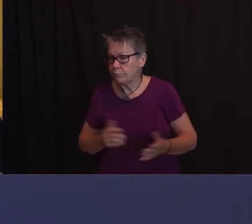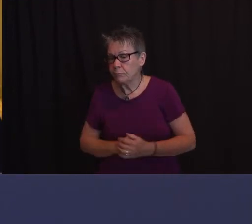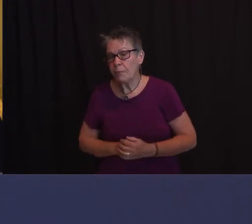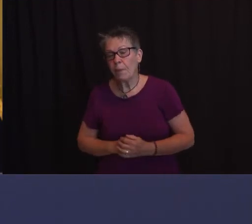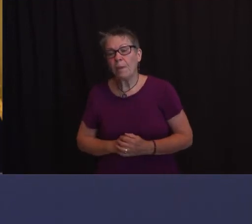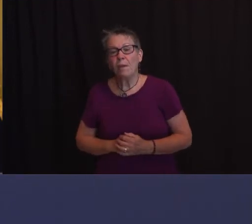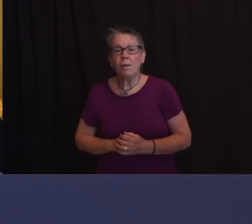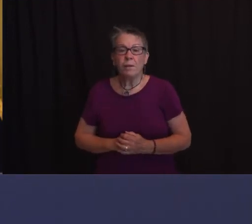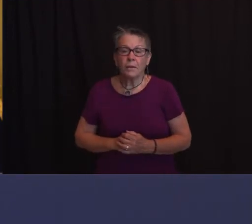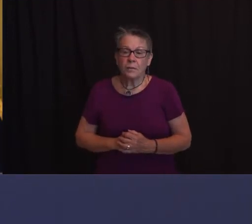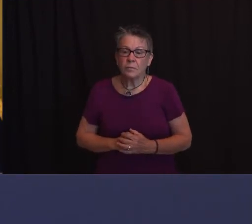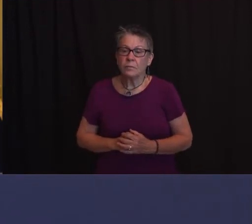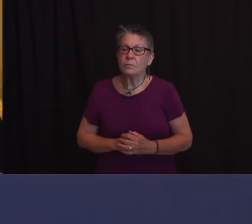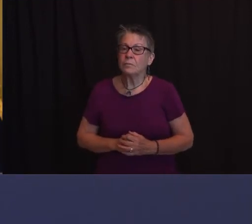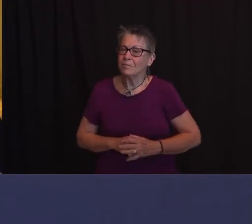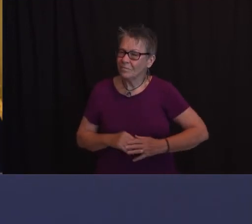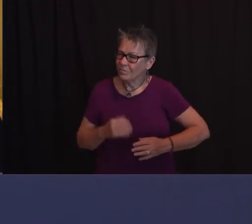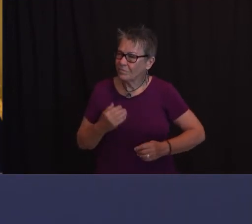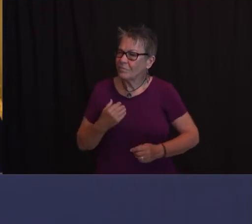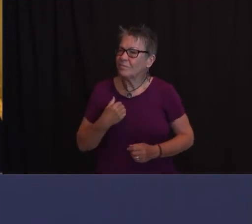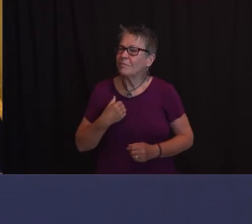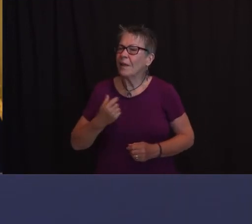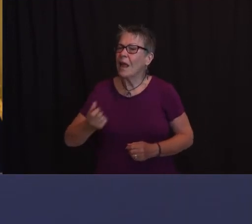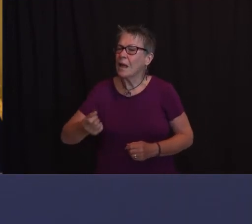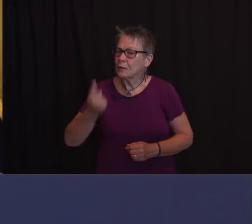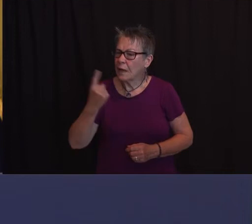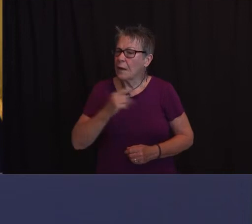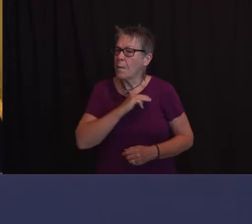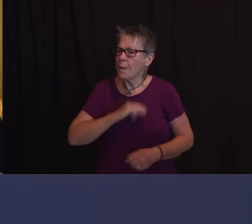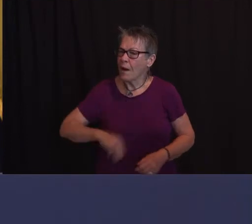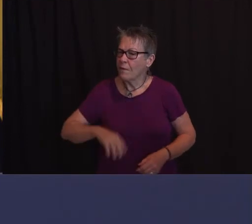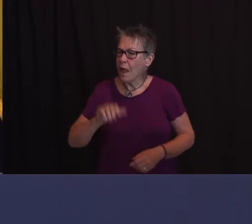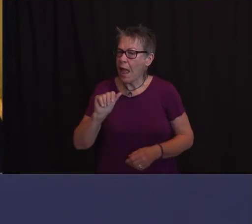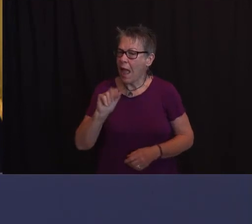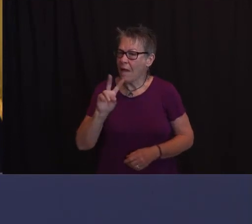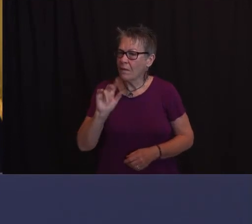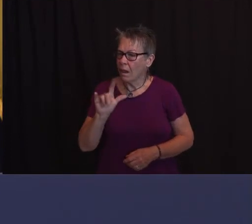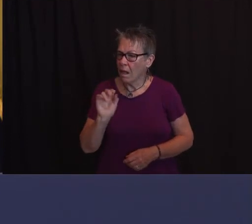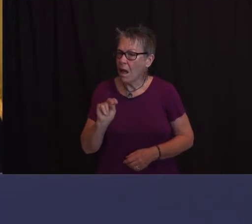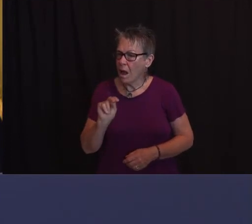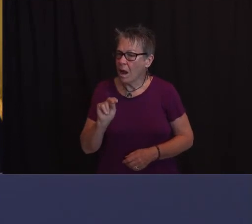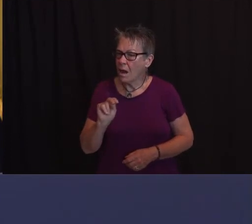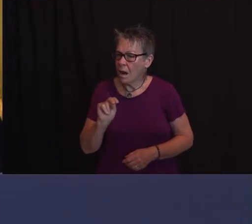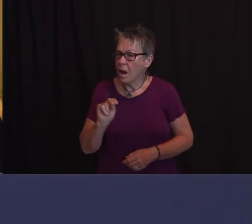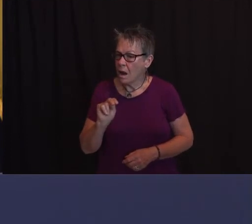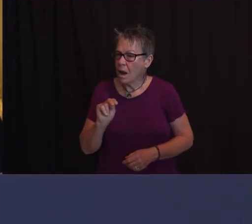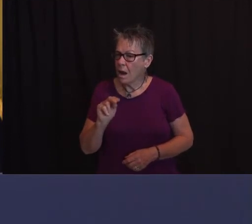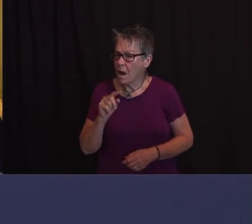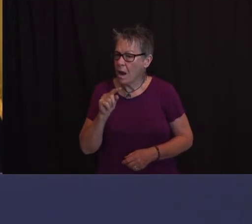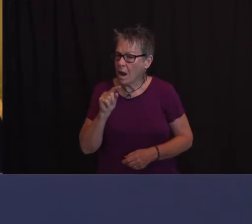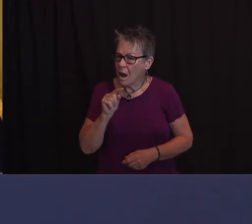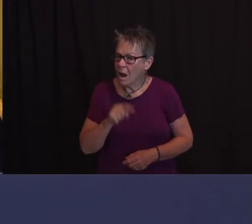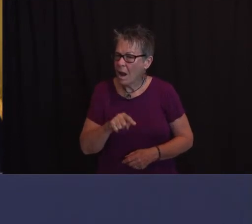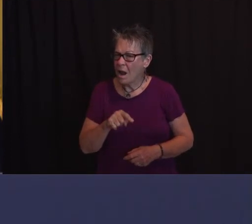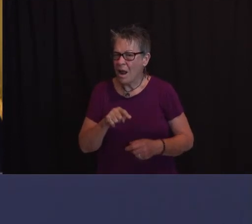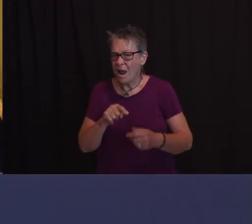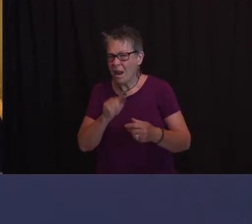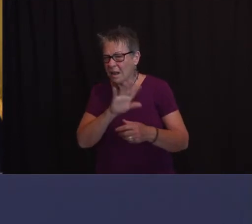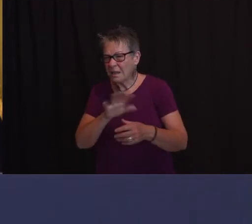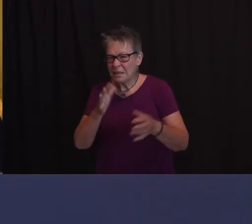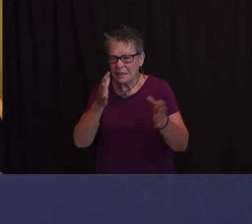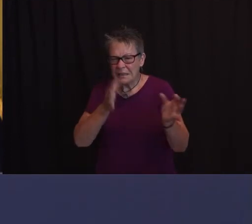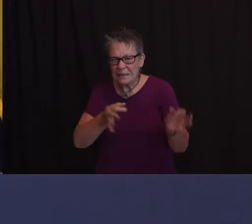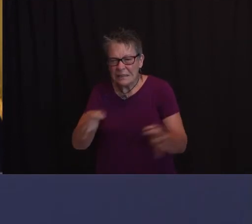I understand what the mayor and the police chief's comments were. We look at everything constantly, and I think